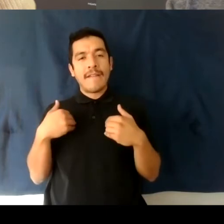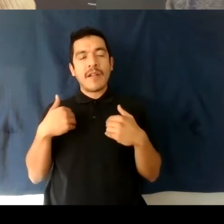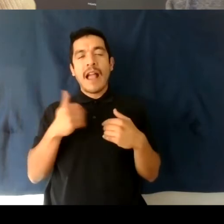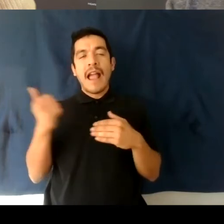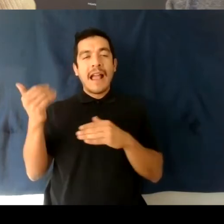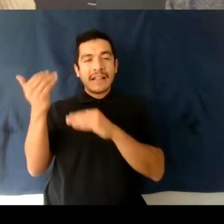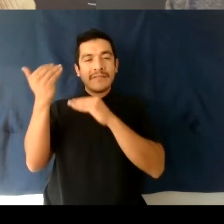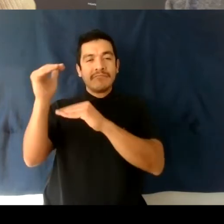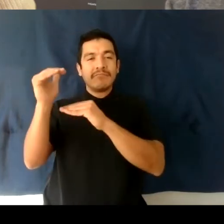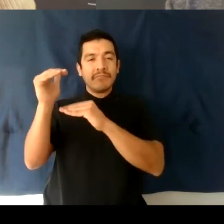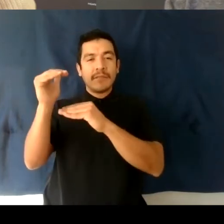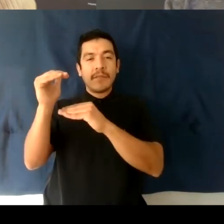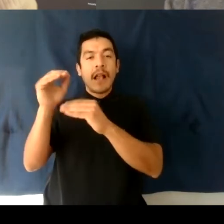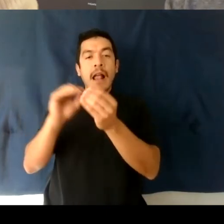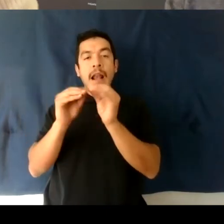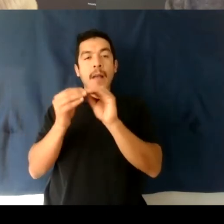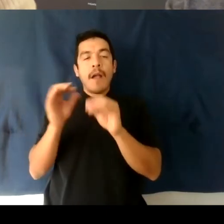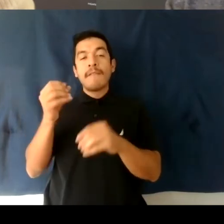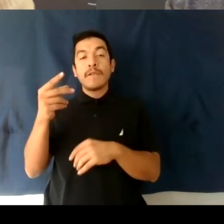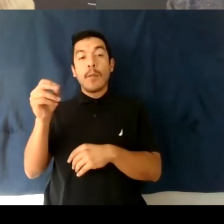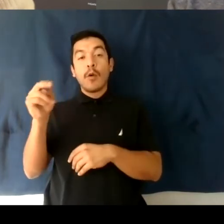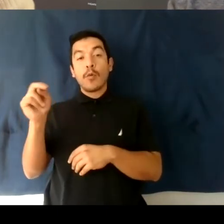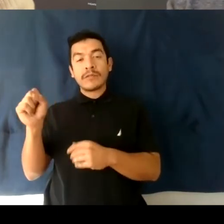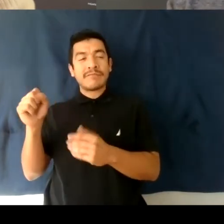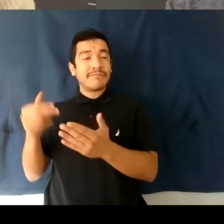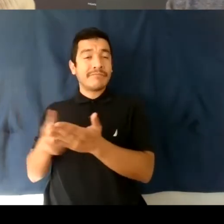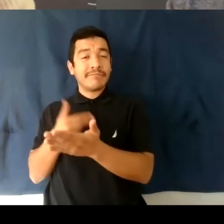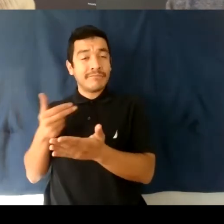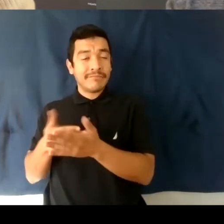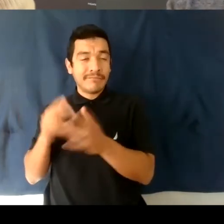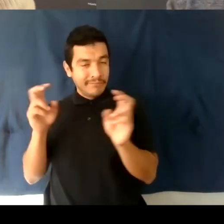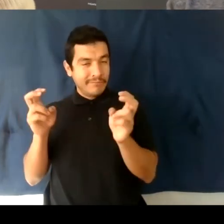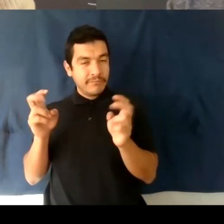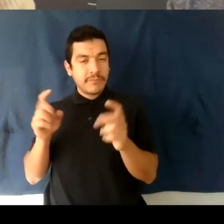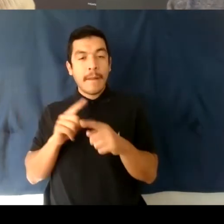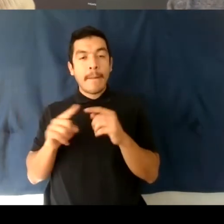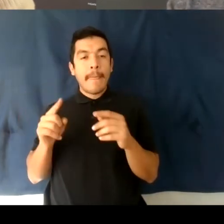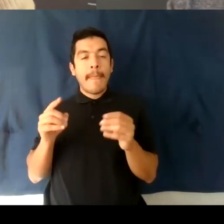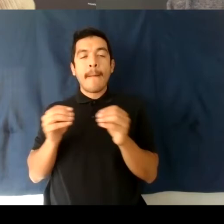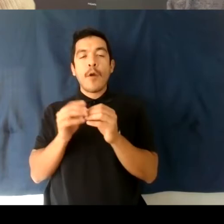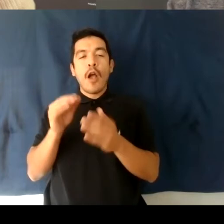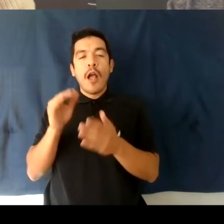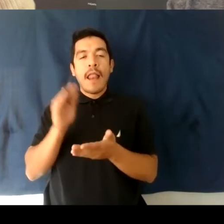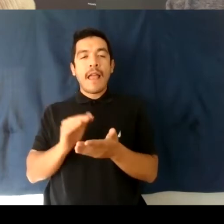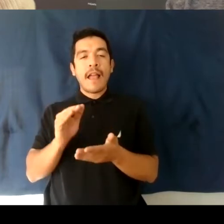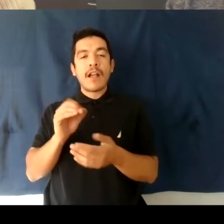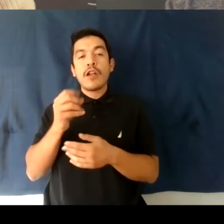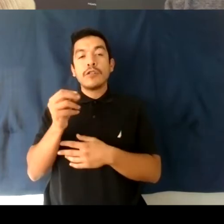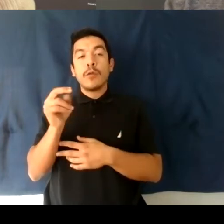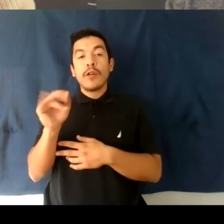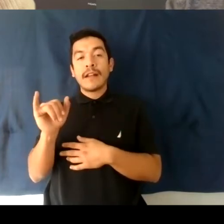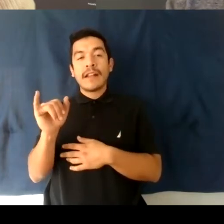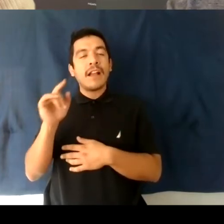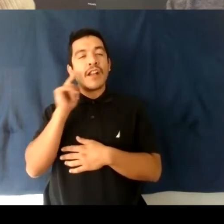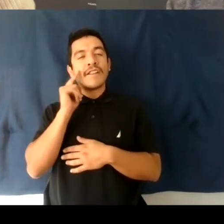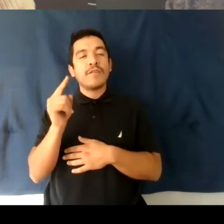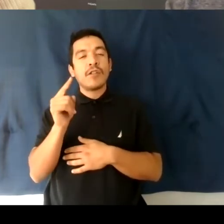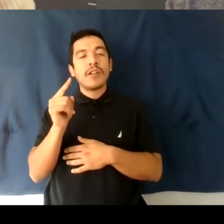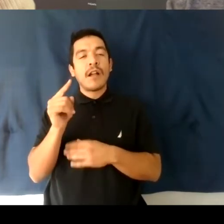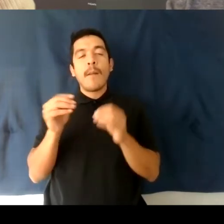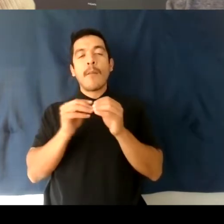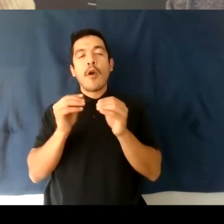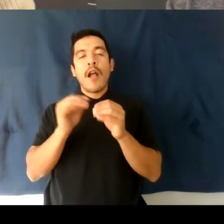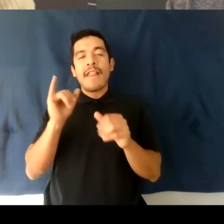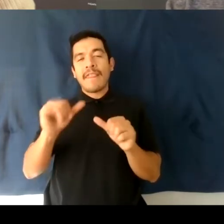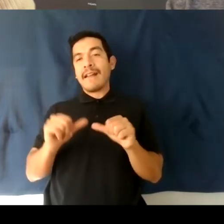enough space to, and I think this can apply to anyone, but more or less more Spoonie is for more the chronically